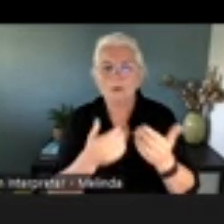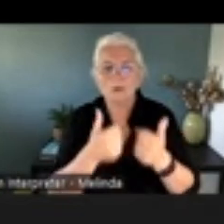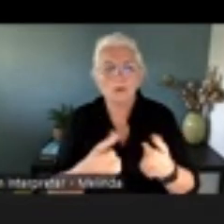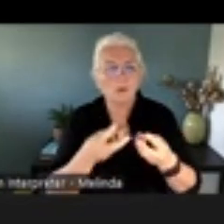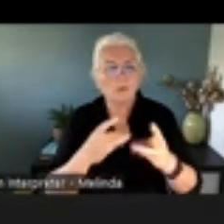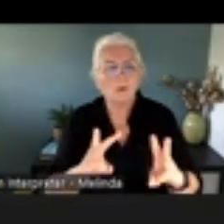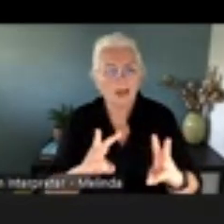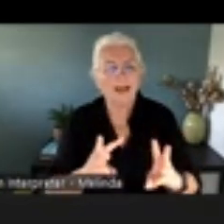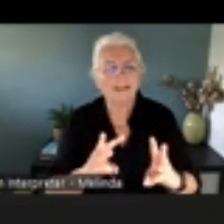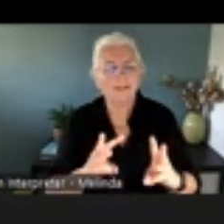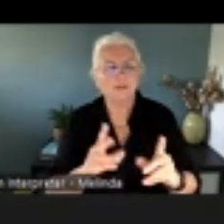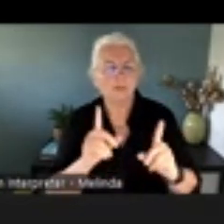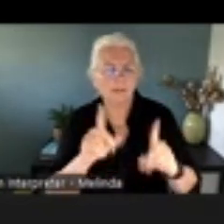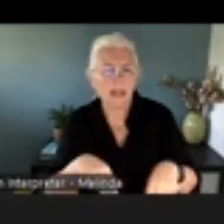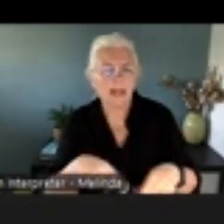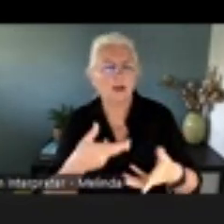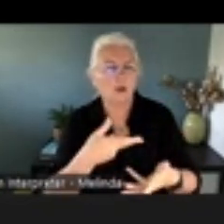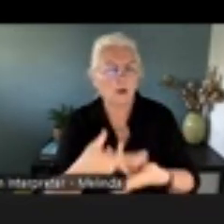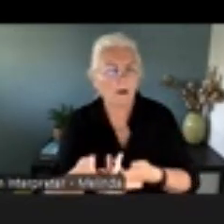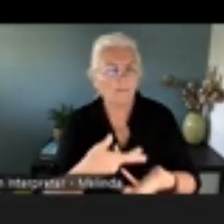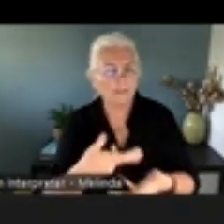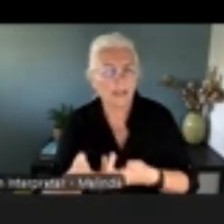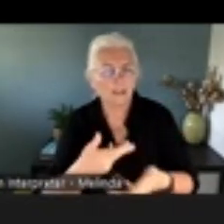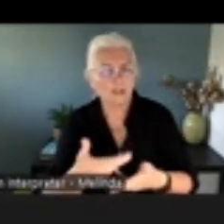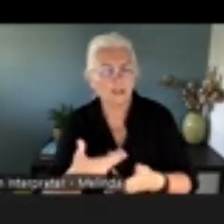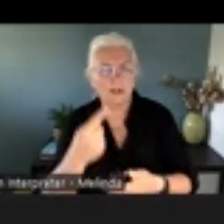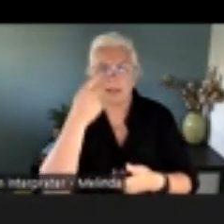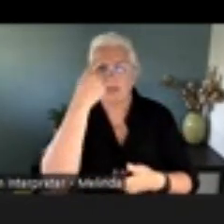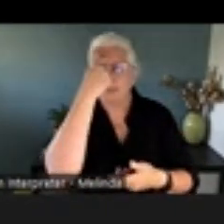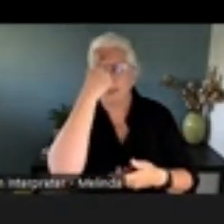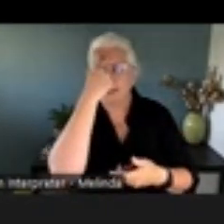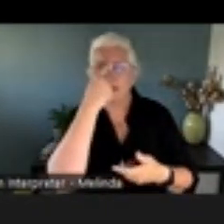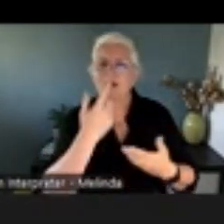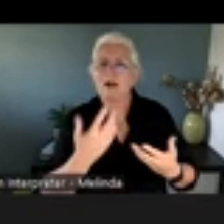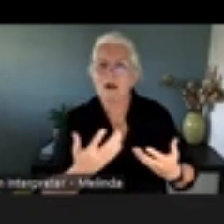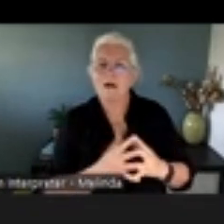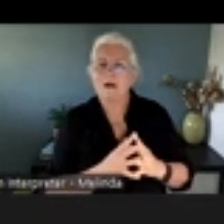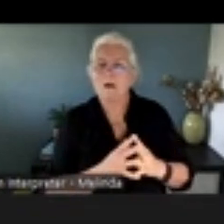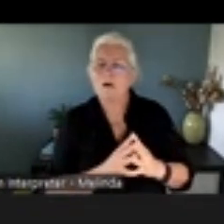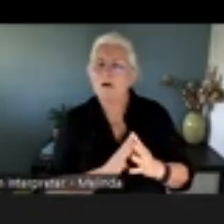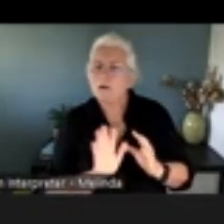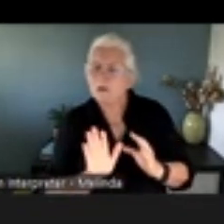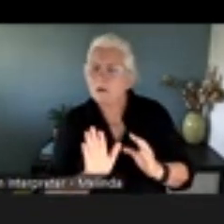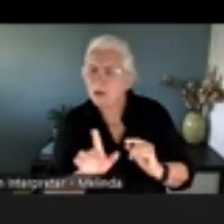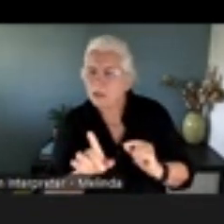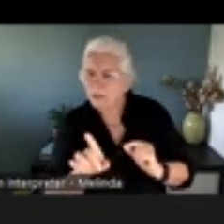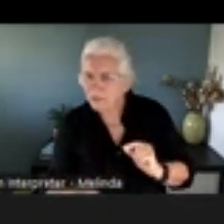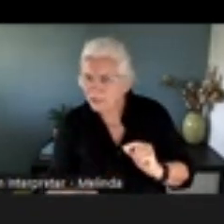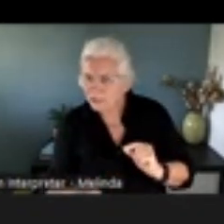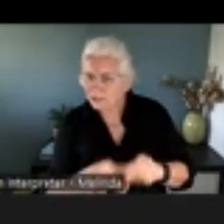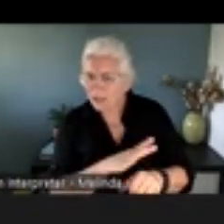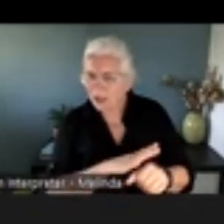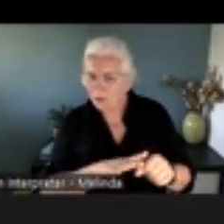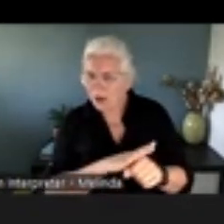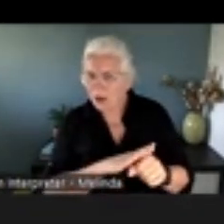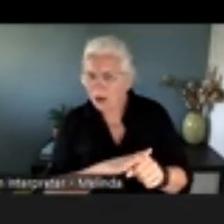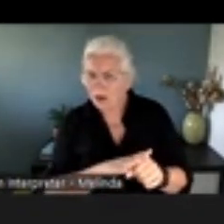begin conversations or even thinking about, oh, is this aspect